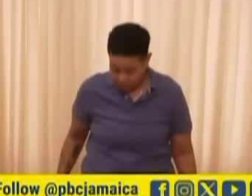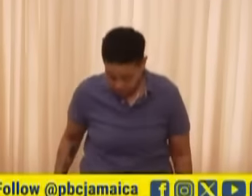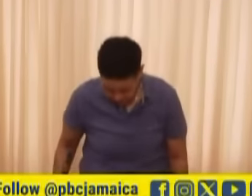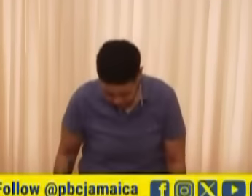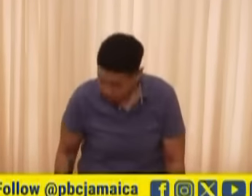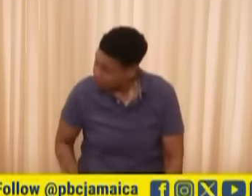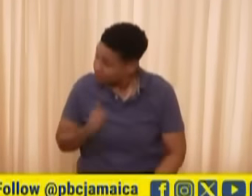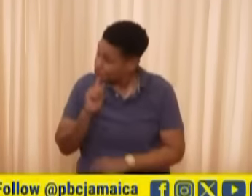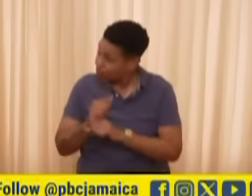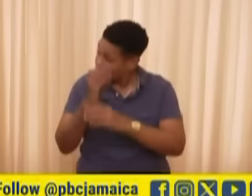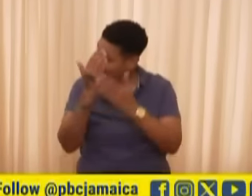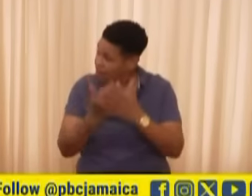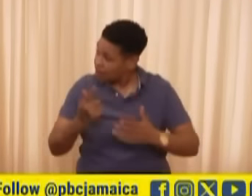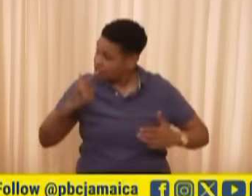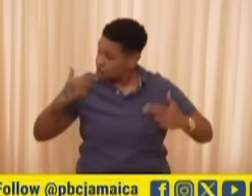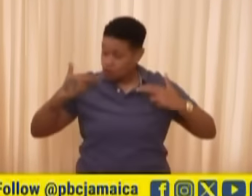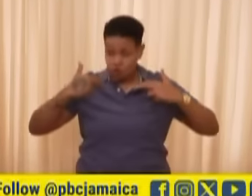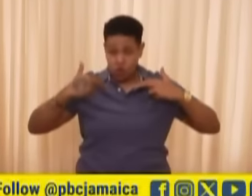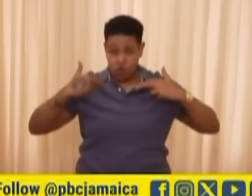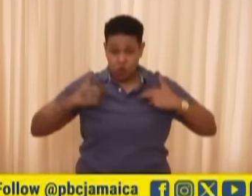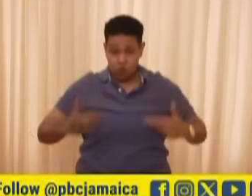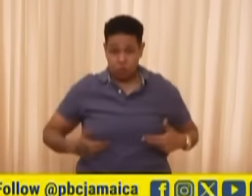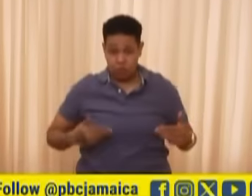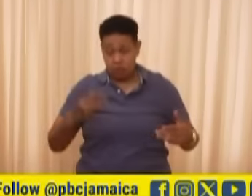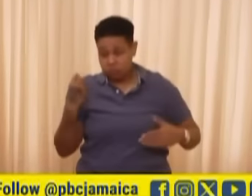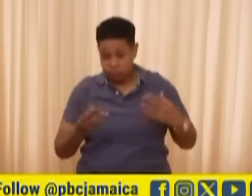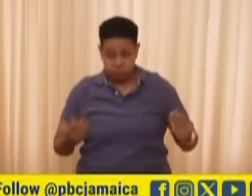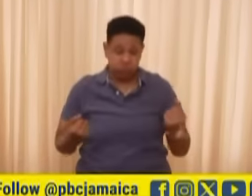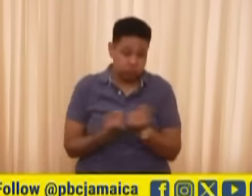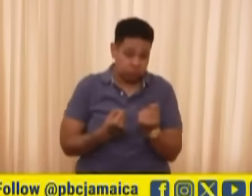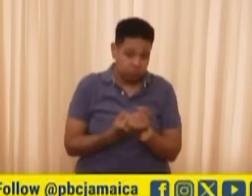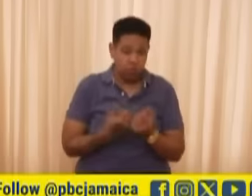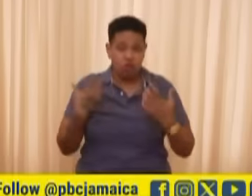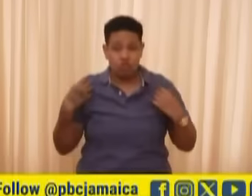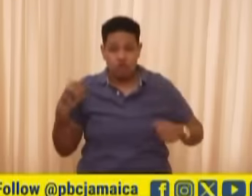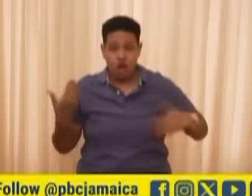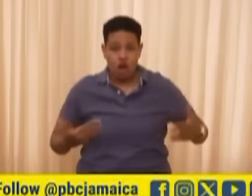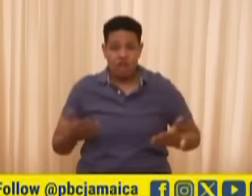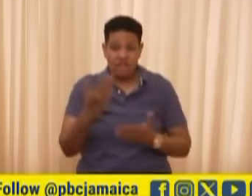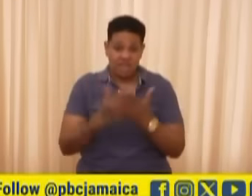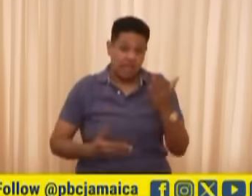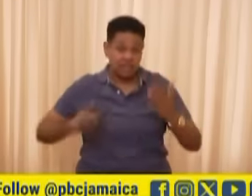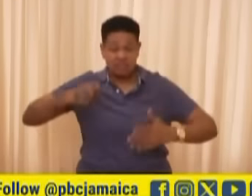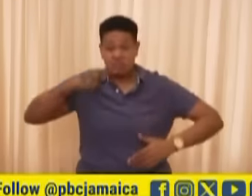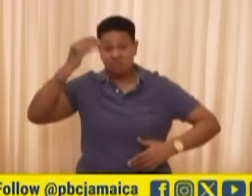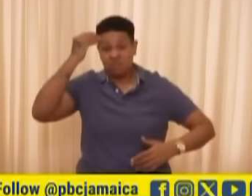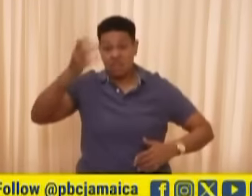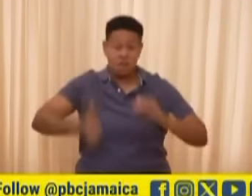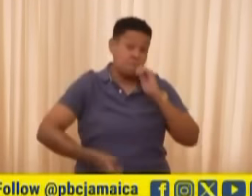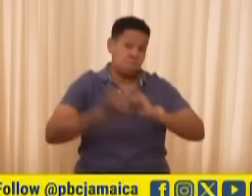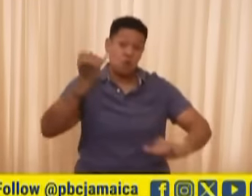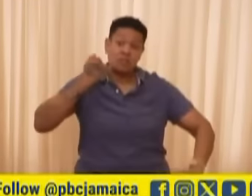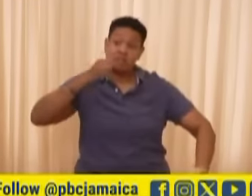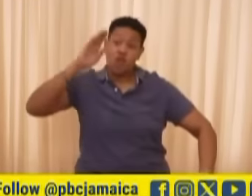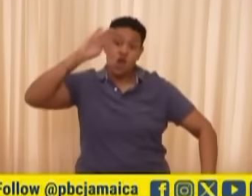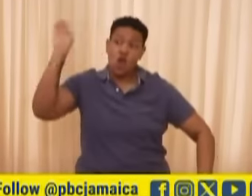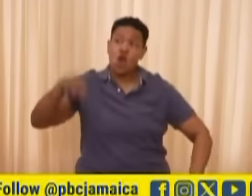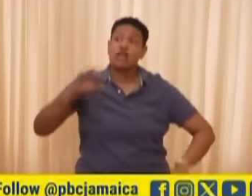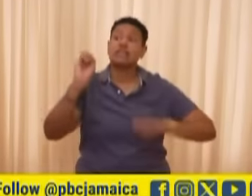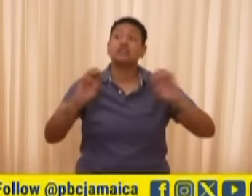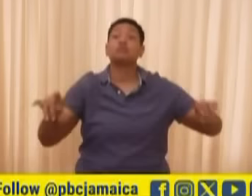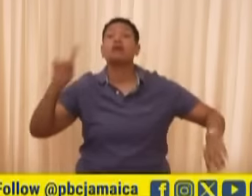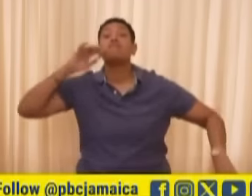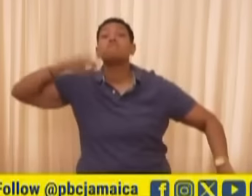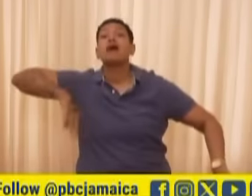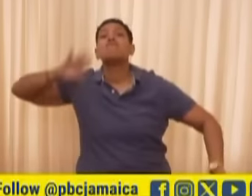fact, in the humanitarian relief and recovery phase, I would say that most, if not all, the distribution of